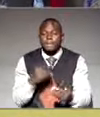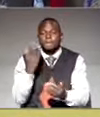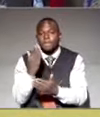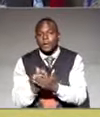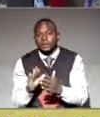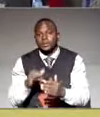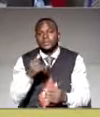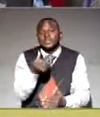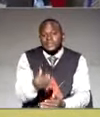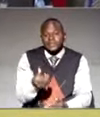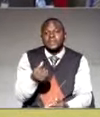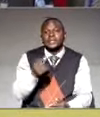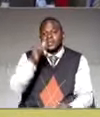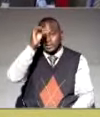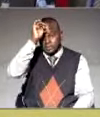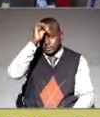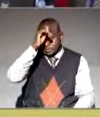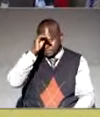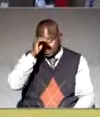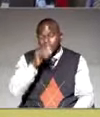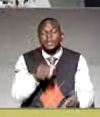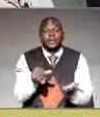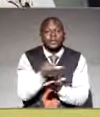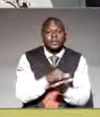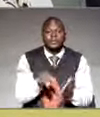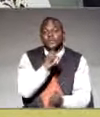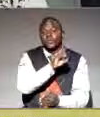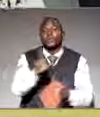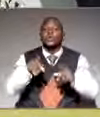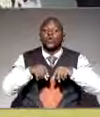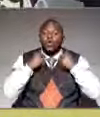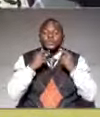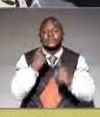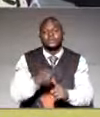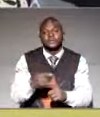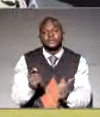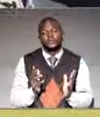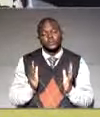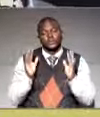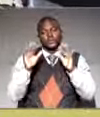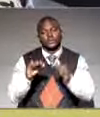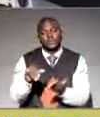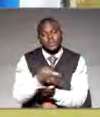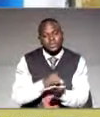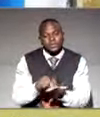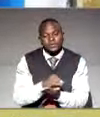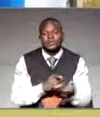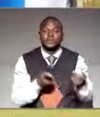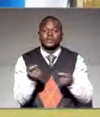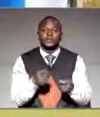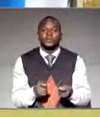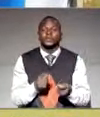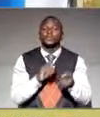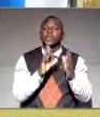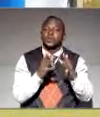6th African and Indian Ocean Aviation Week is hosted in the capital Kampala, bringing together aviation regulators. Effective